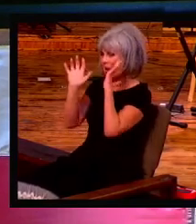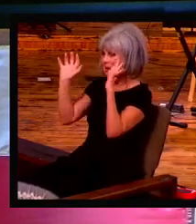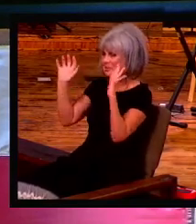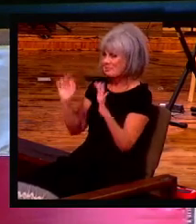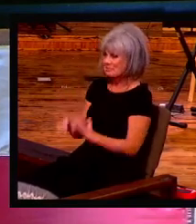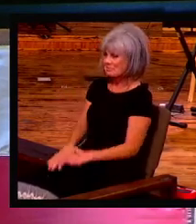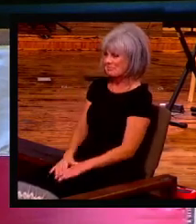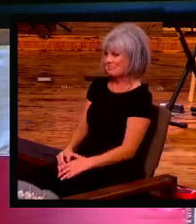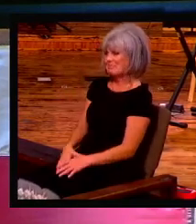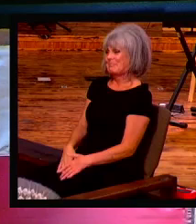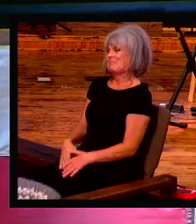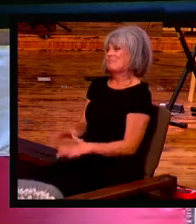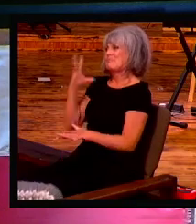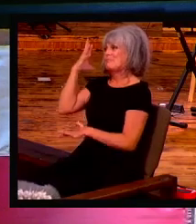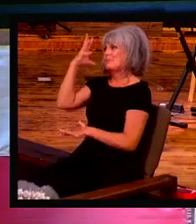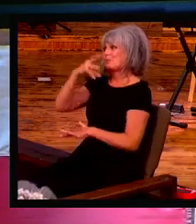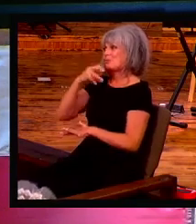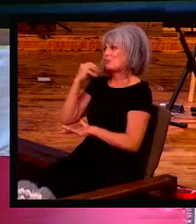Beautiful sound.